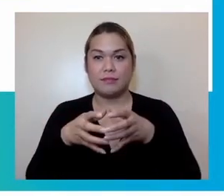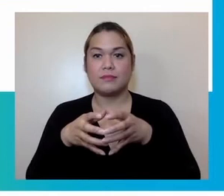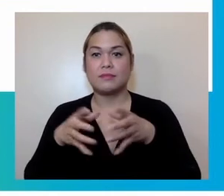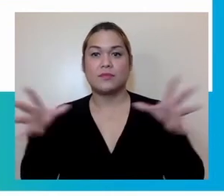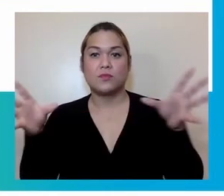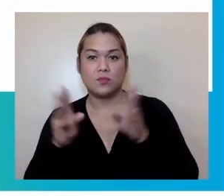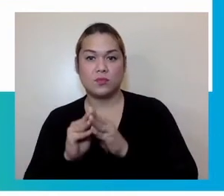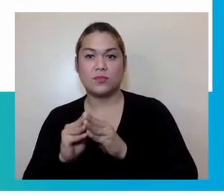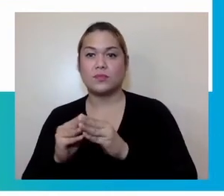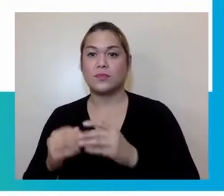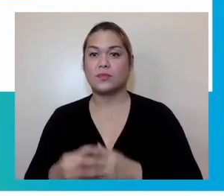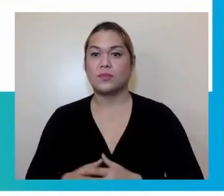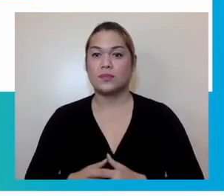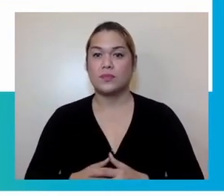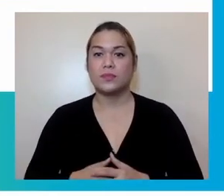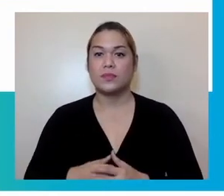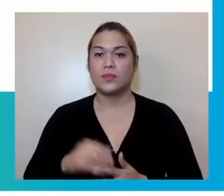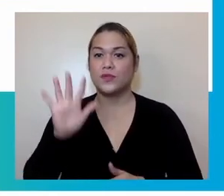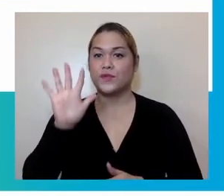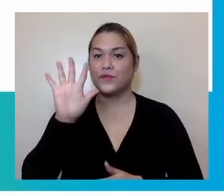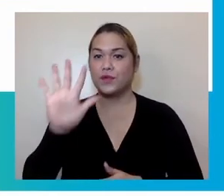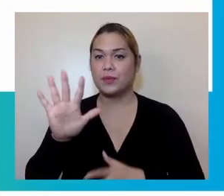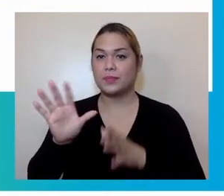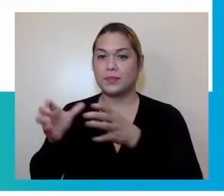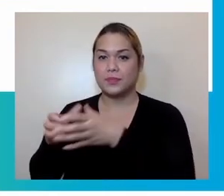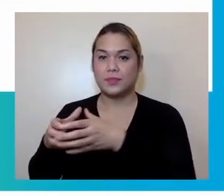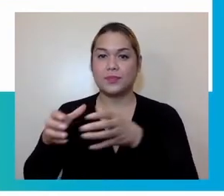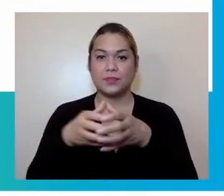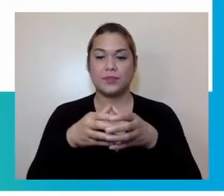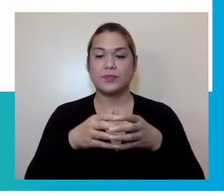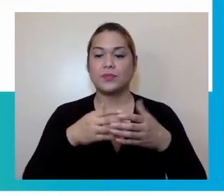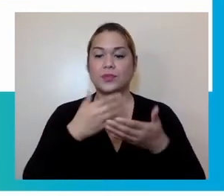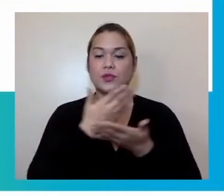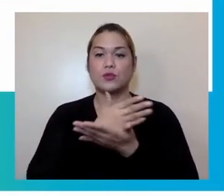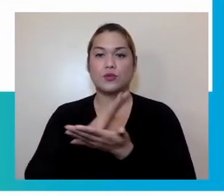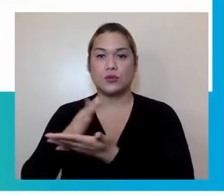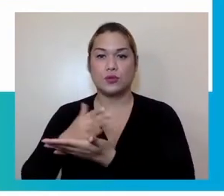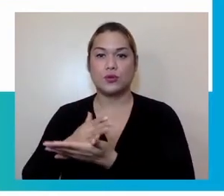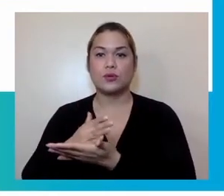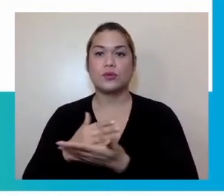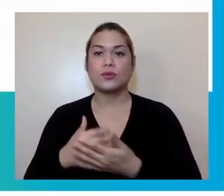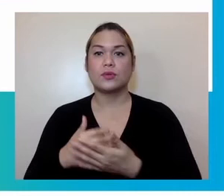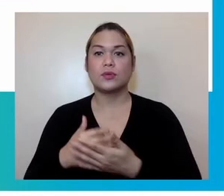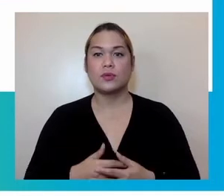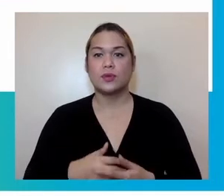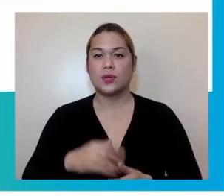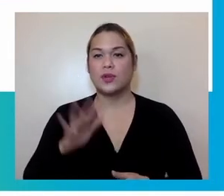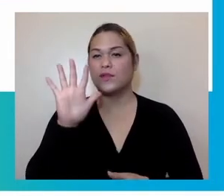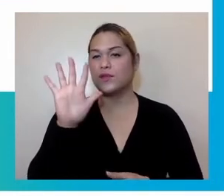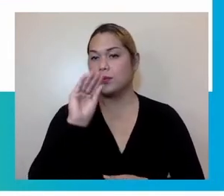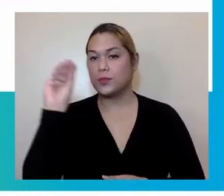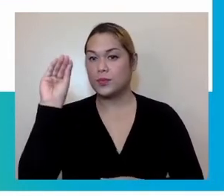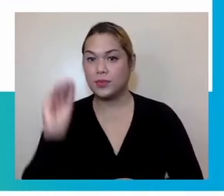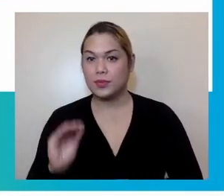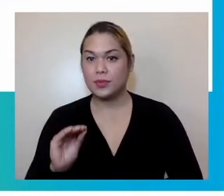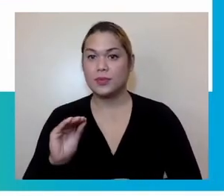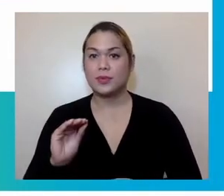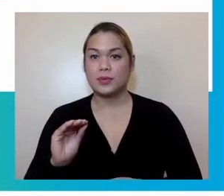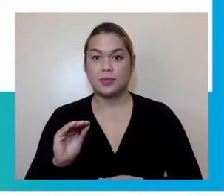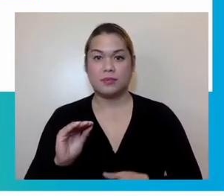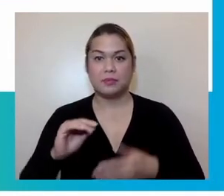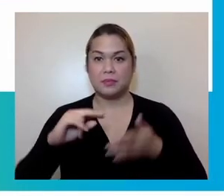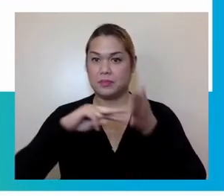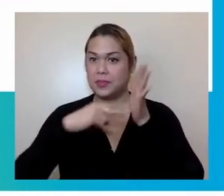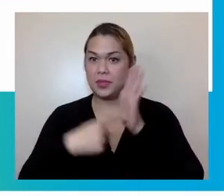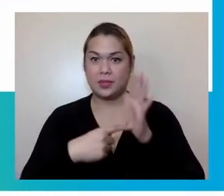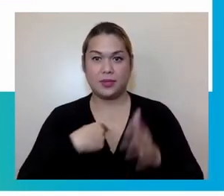means if we want a good energy policy, we need a collective decision. And you can be sure, I